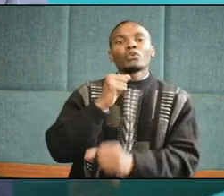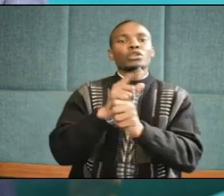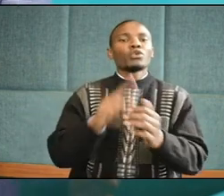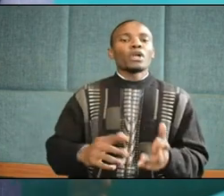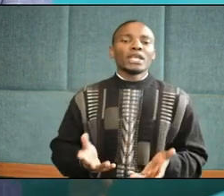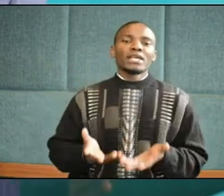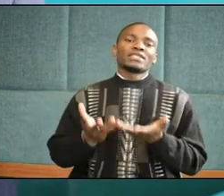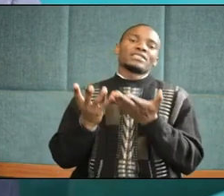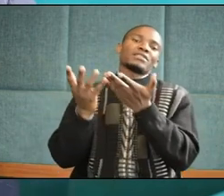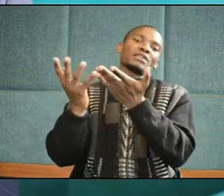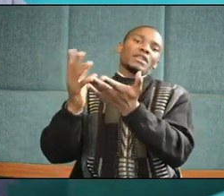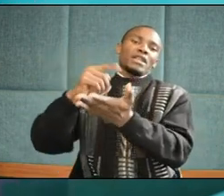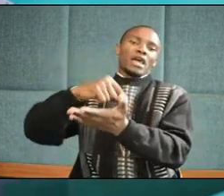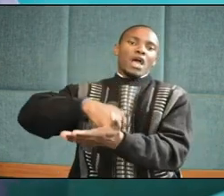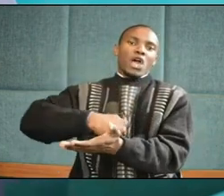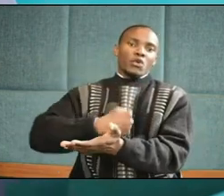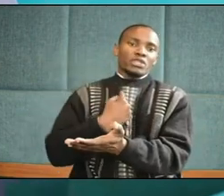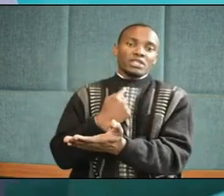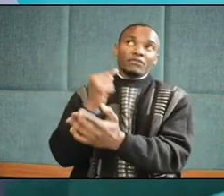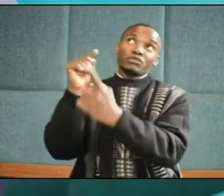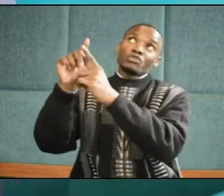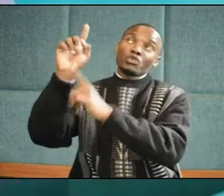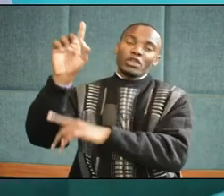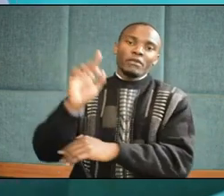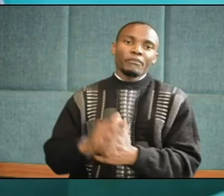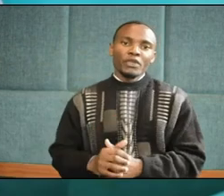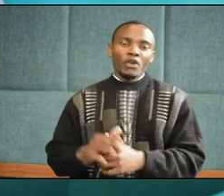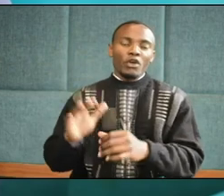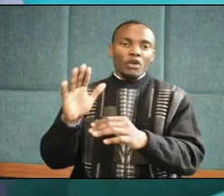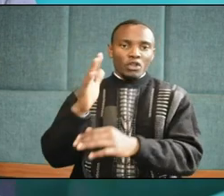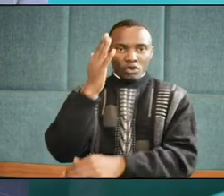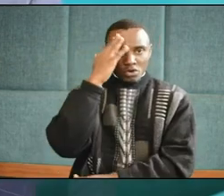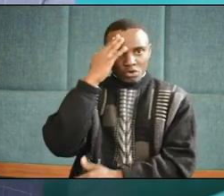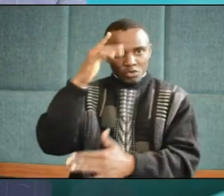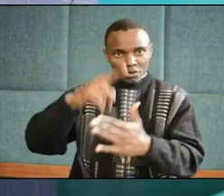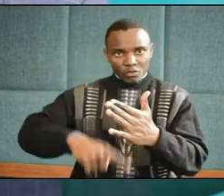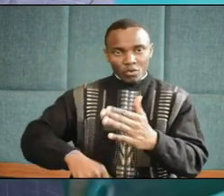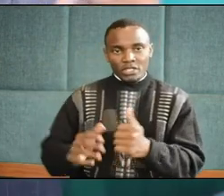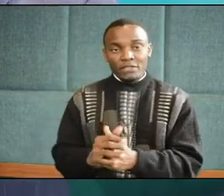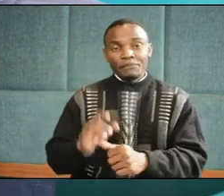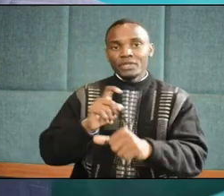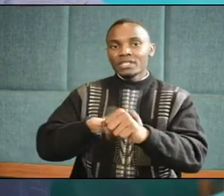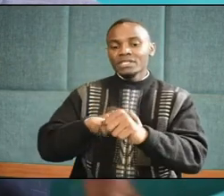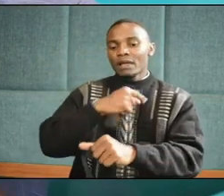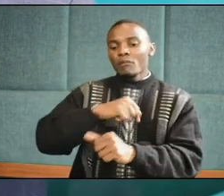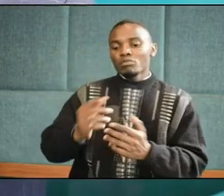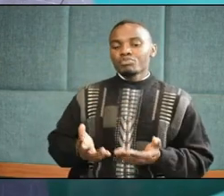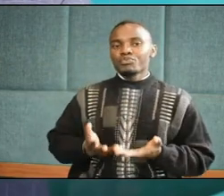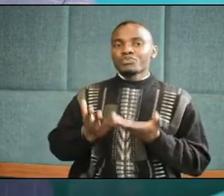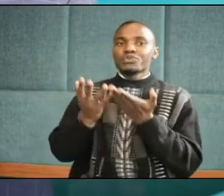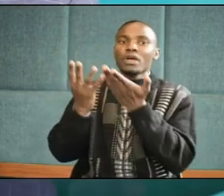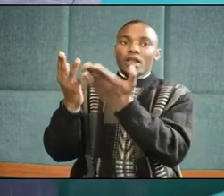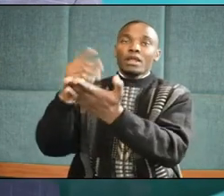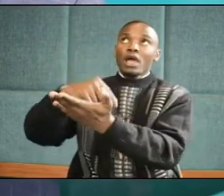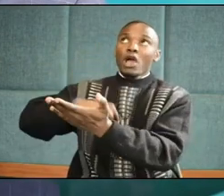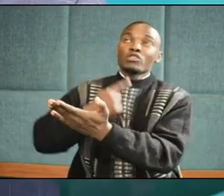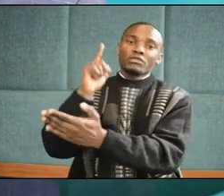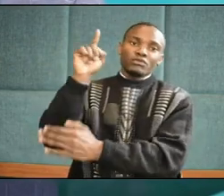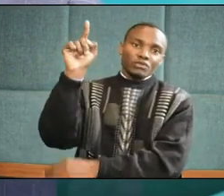surrender ourselves to Him, knowing that when we surrender ourselves to